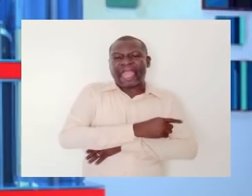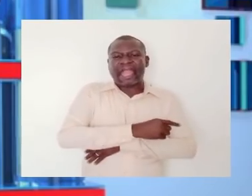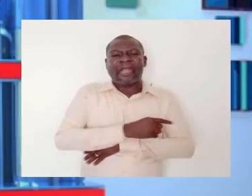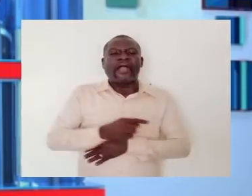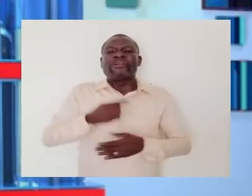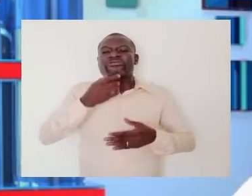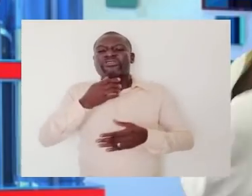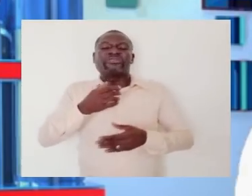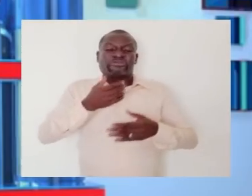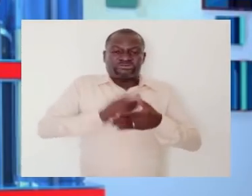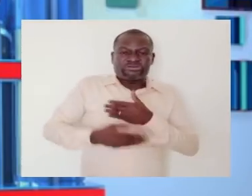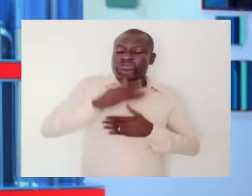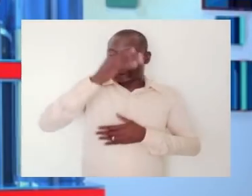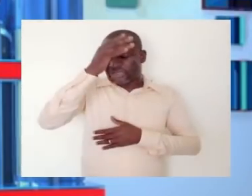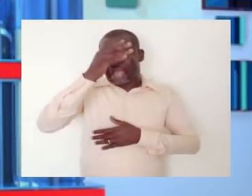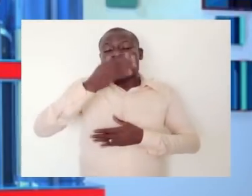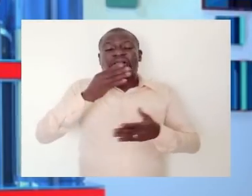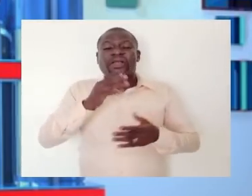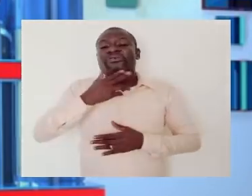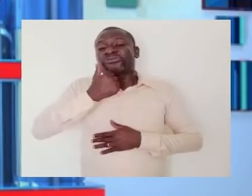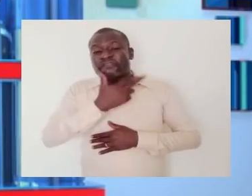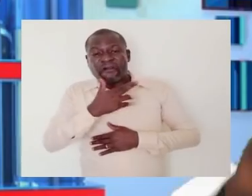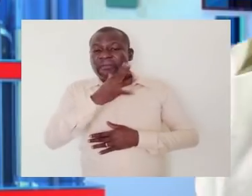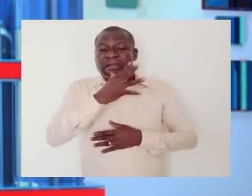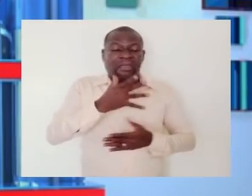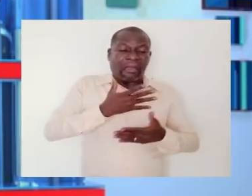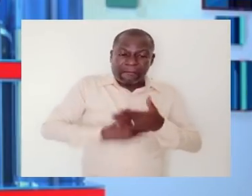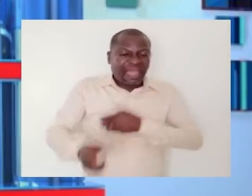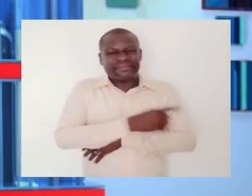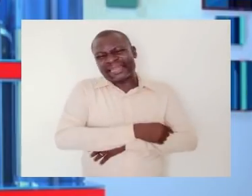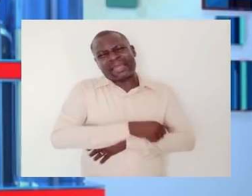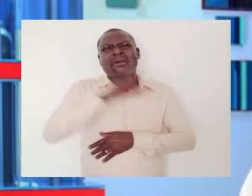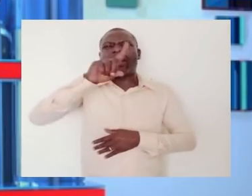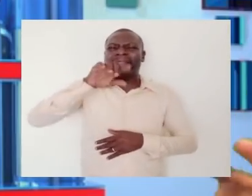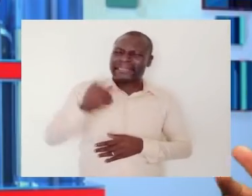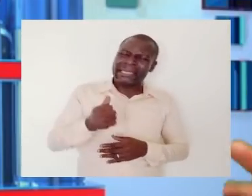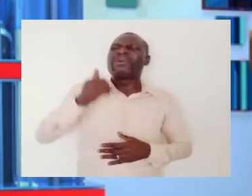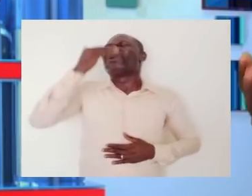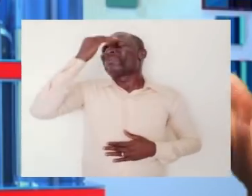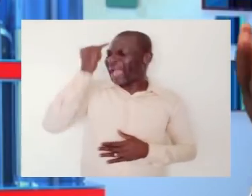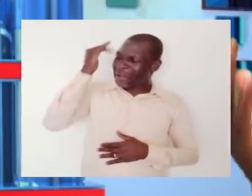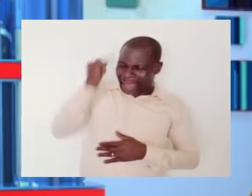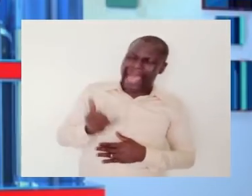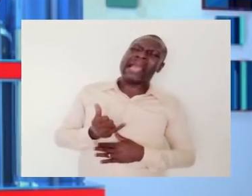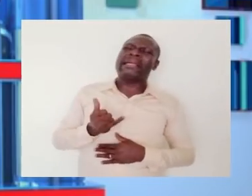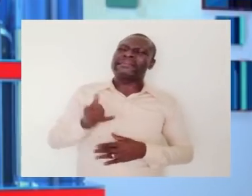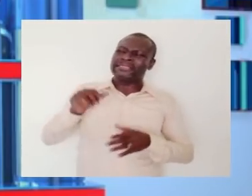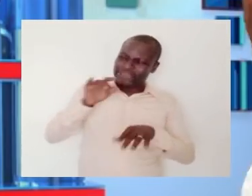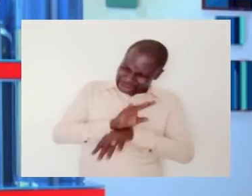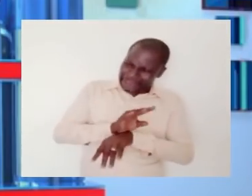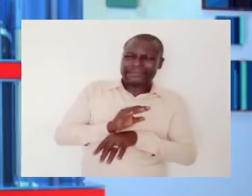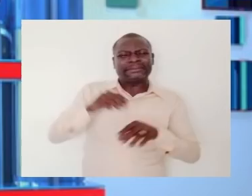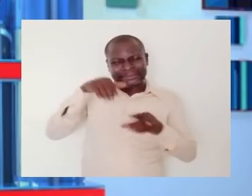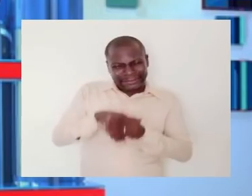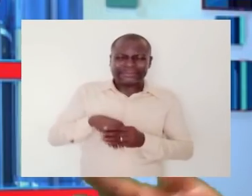birthday. So for my bed in the birthday. And to swore to do. And yeah, some and a moody years to dee.